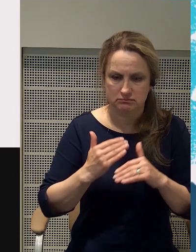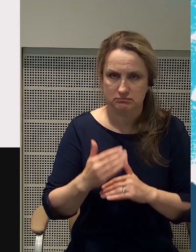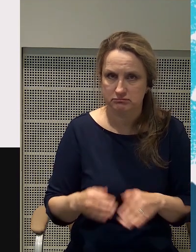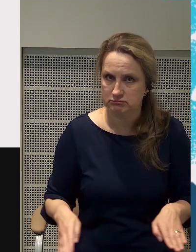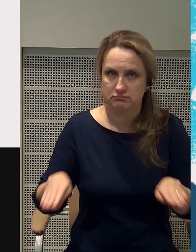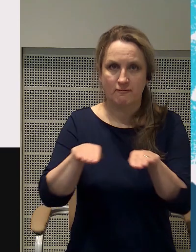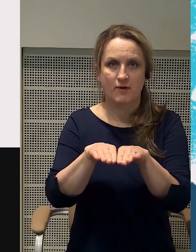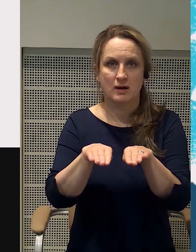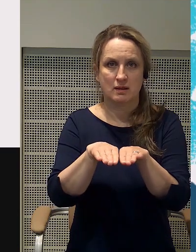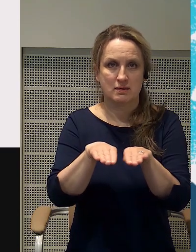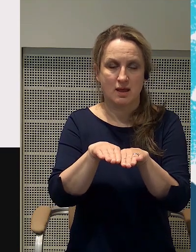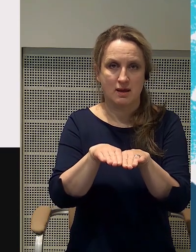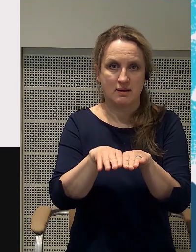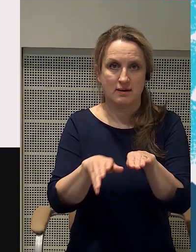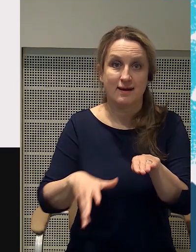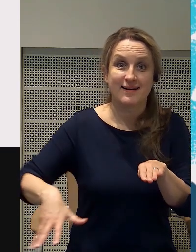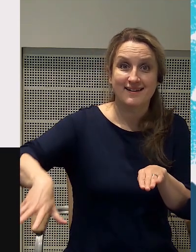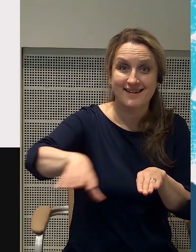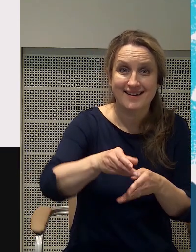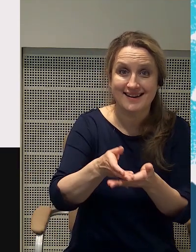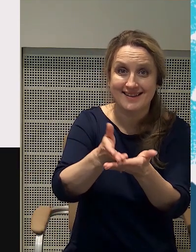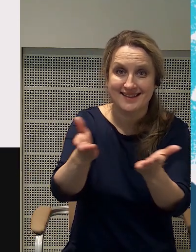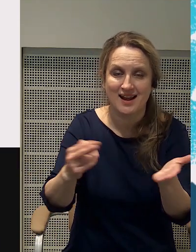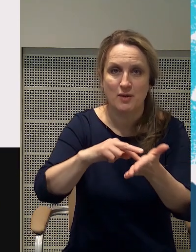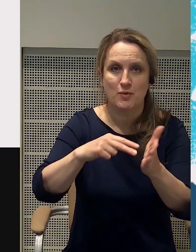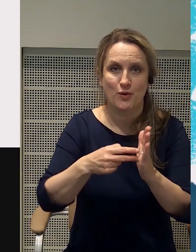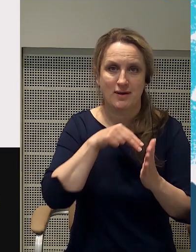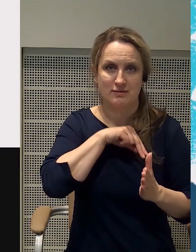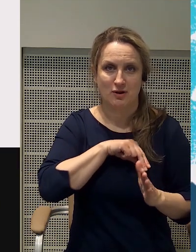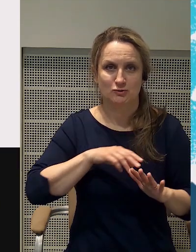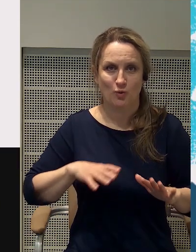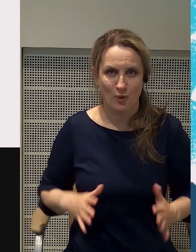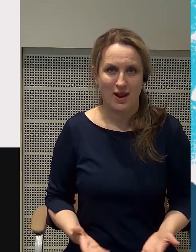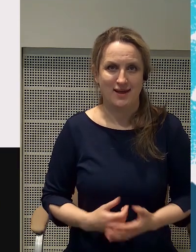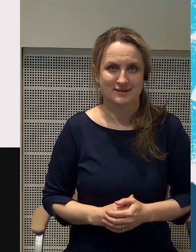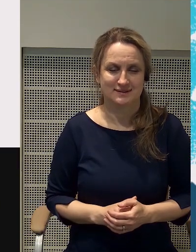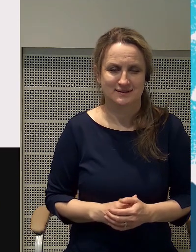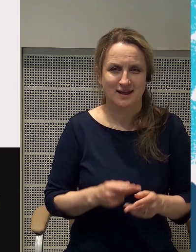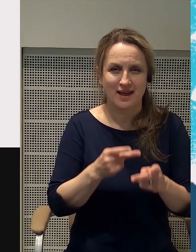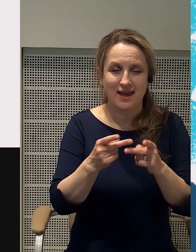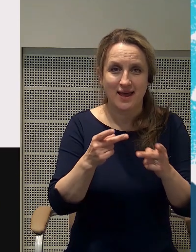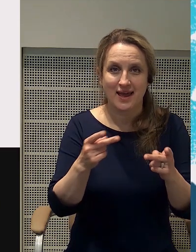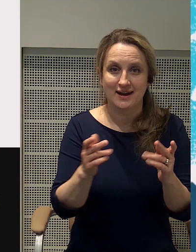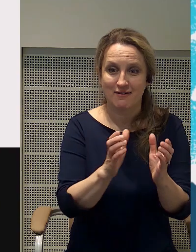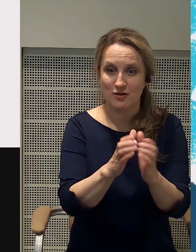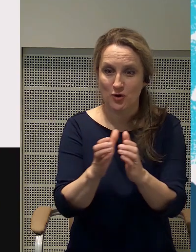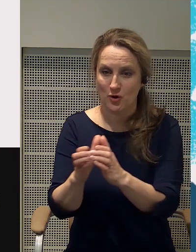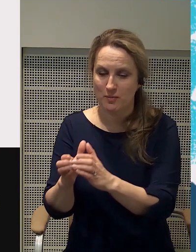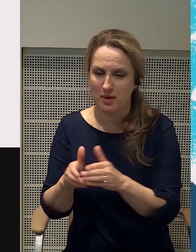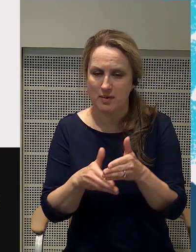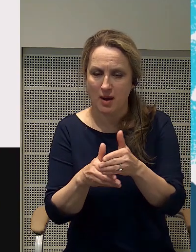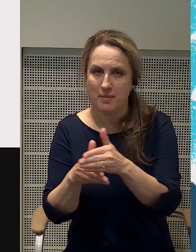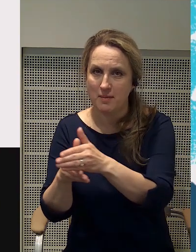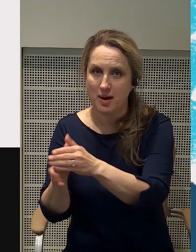the patient voice across the research and drug development. We want this to become a norm, and we want this to be